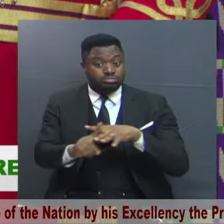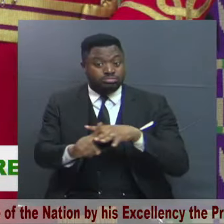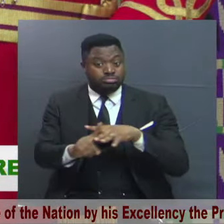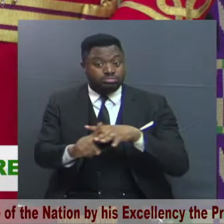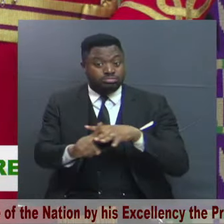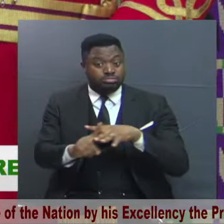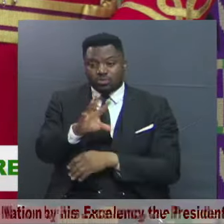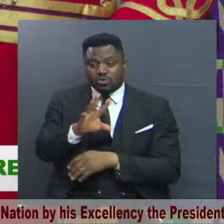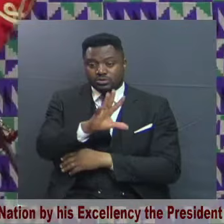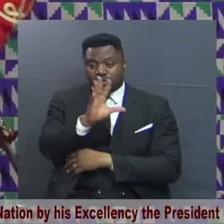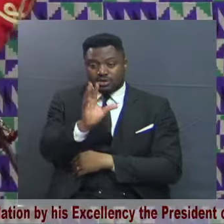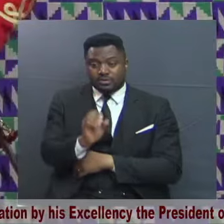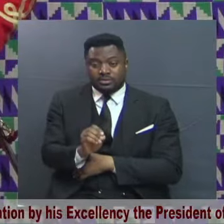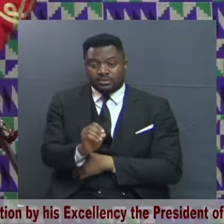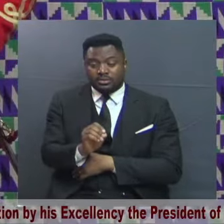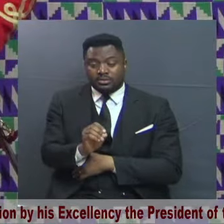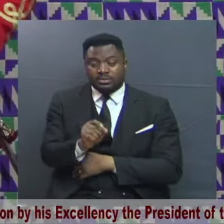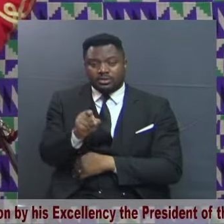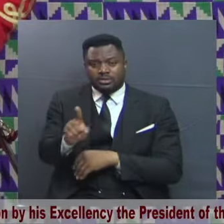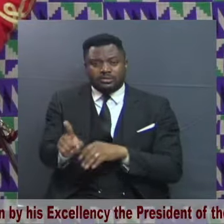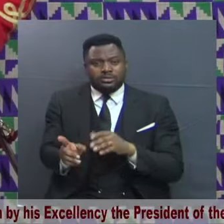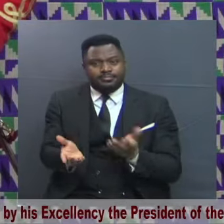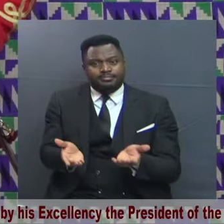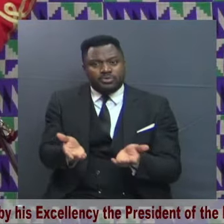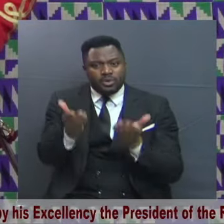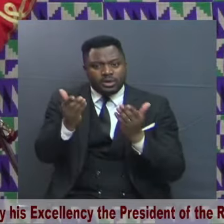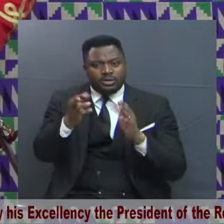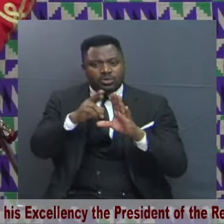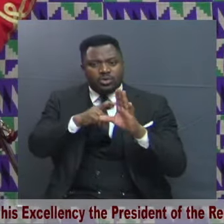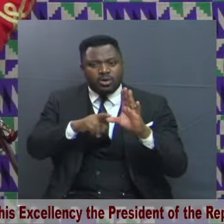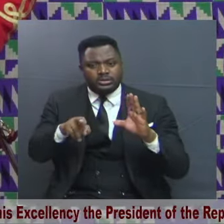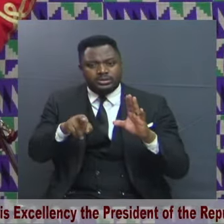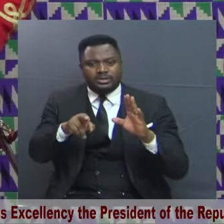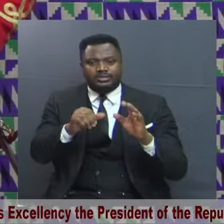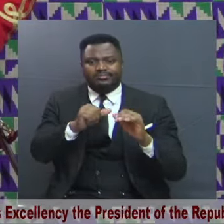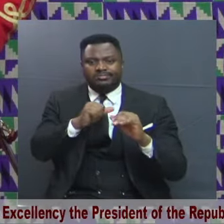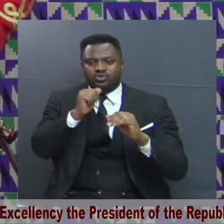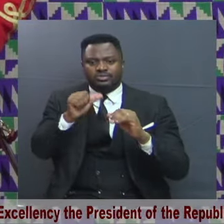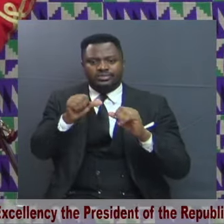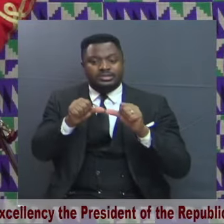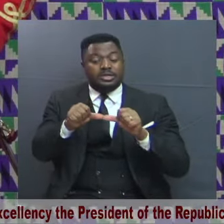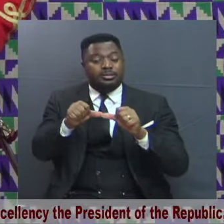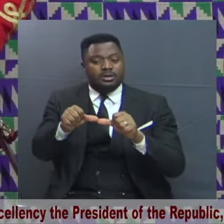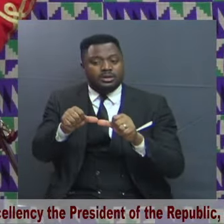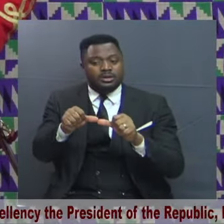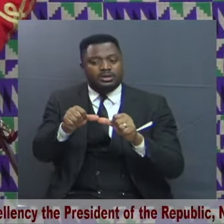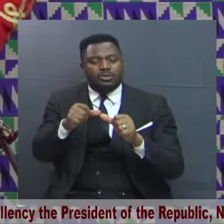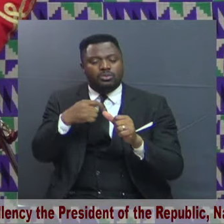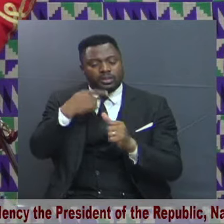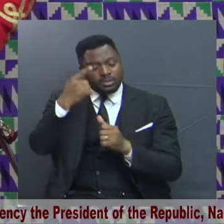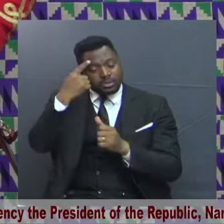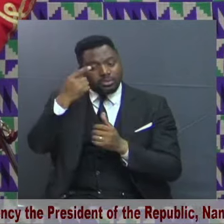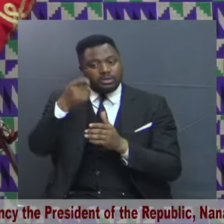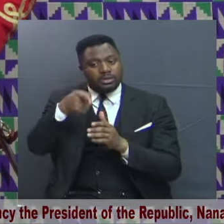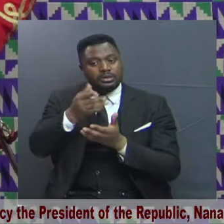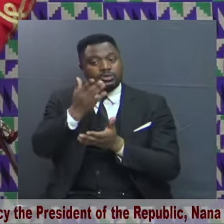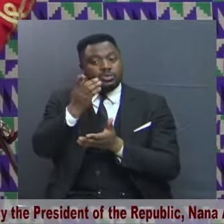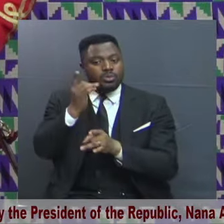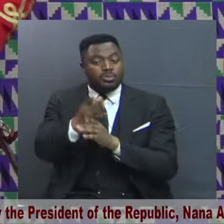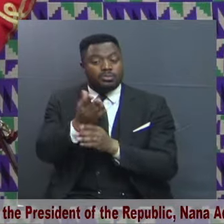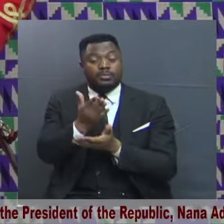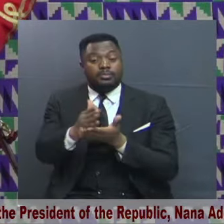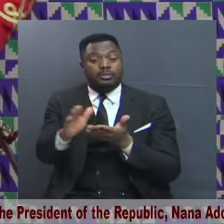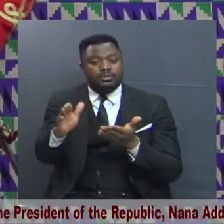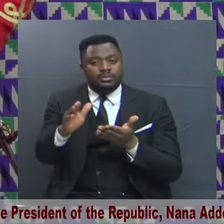West Africa raising the Spectre of regional instability which we thought had been banished